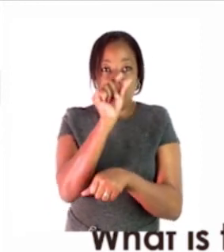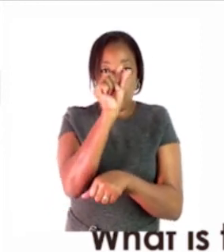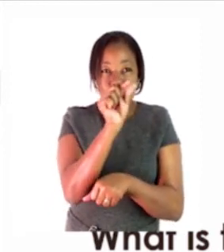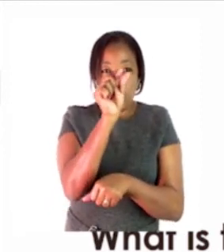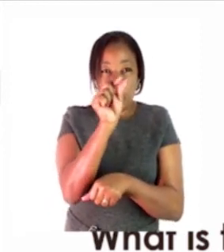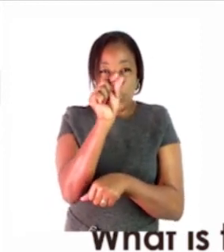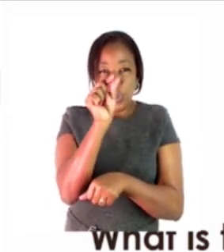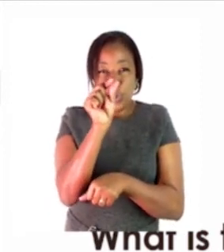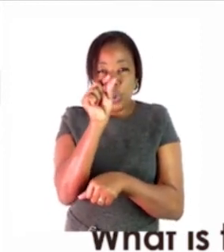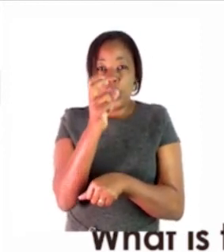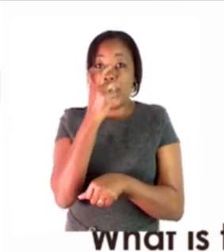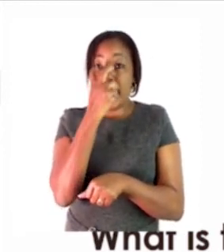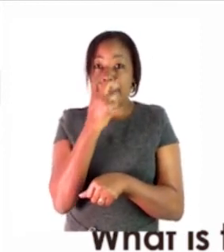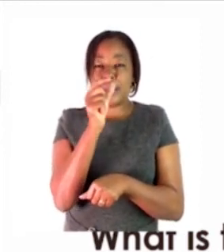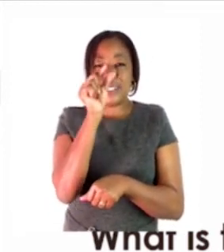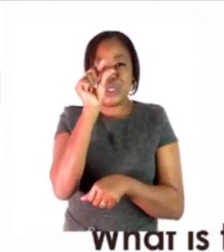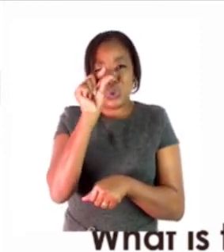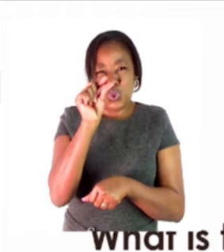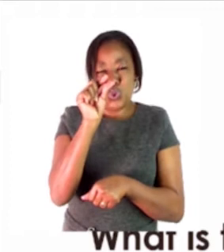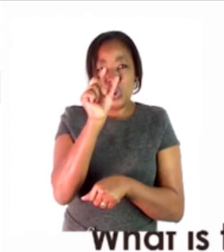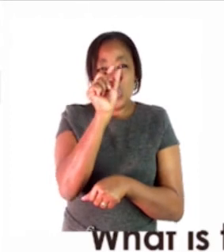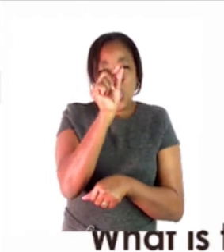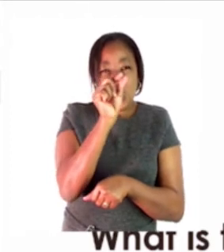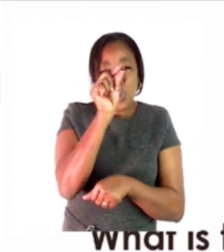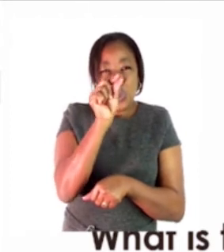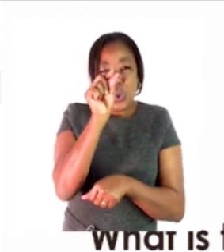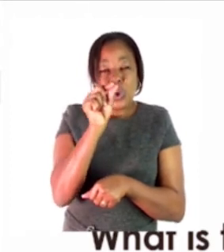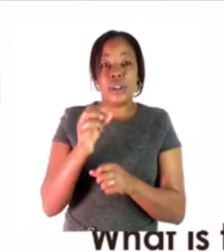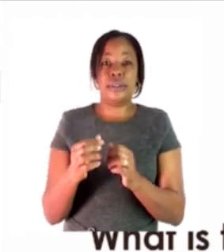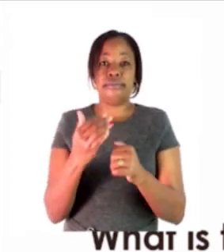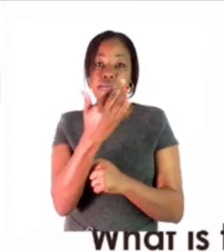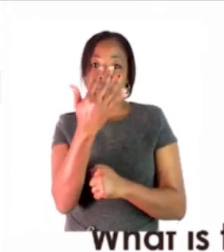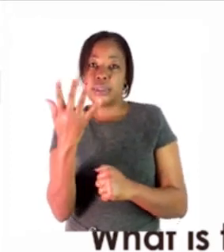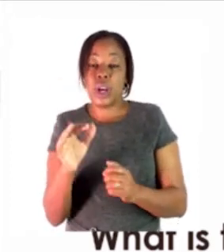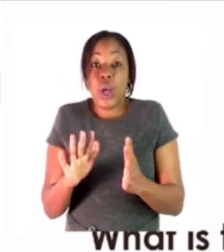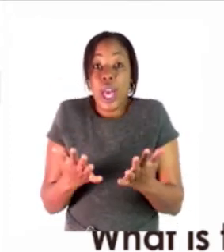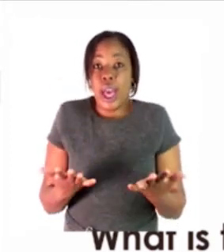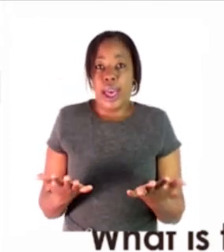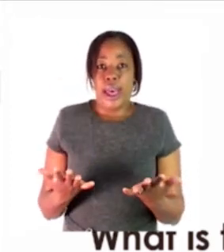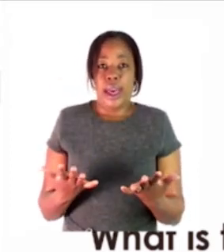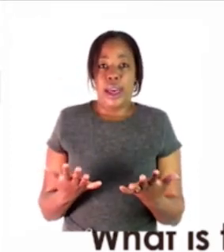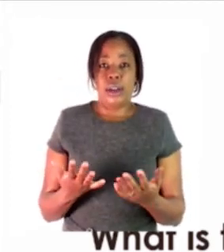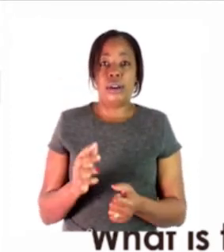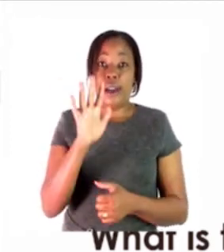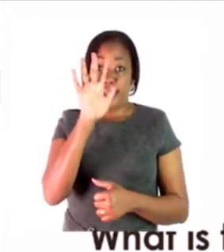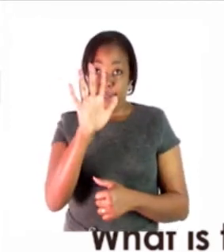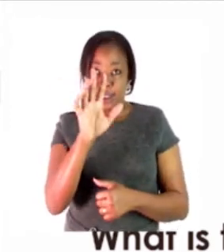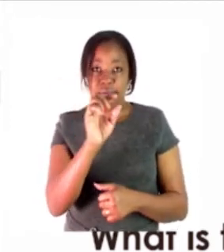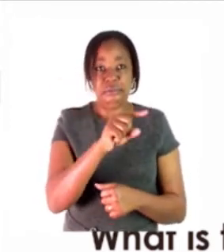are counting in? Okay, are they counting in 5? Let's try. The first dot being 5,